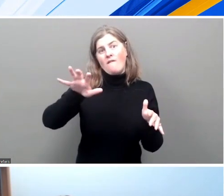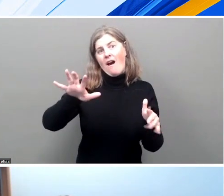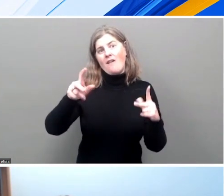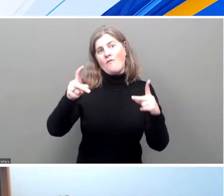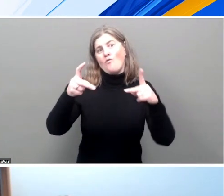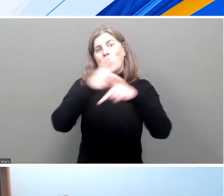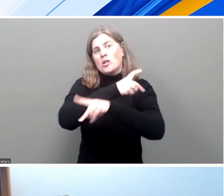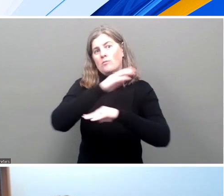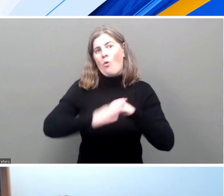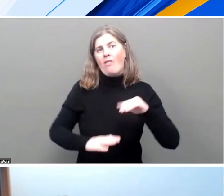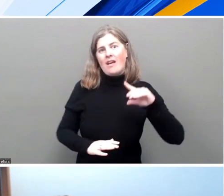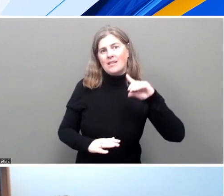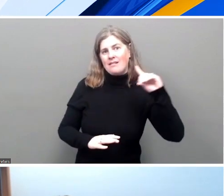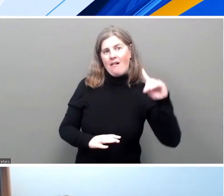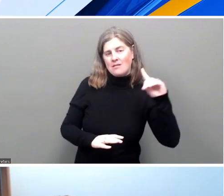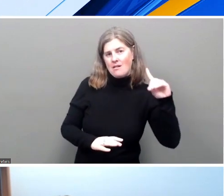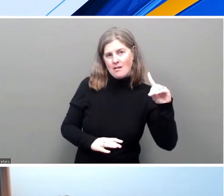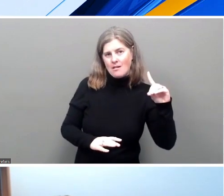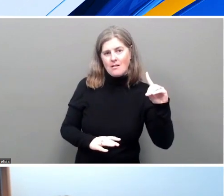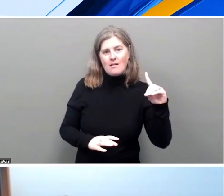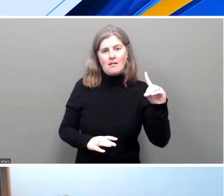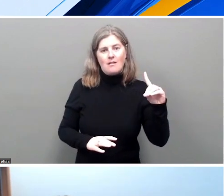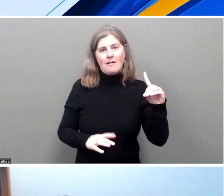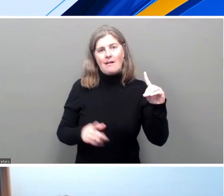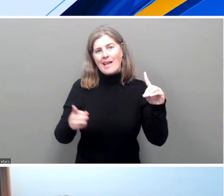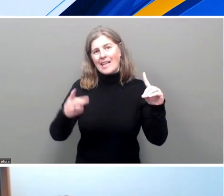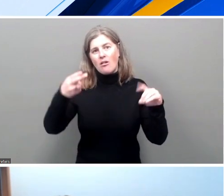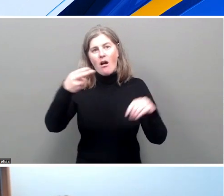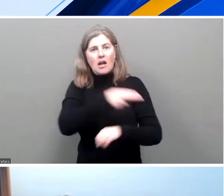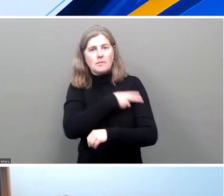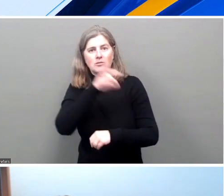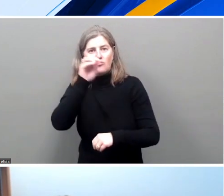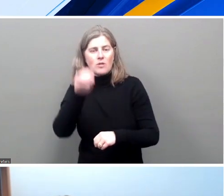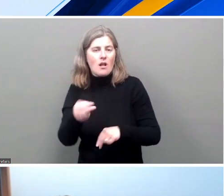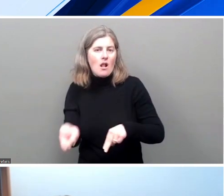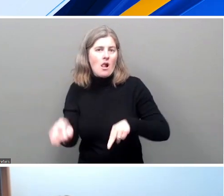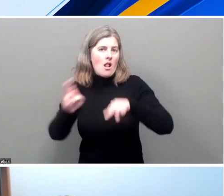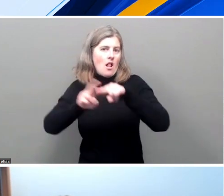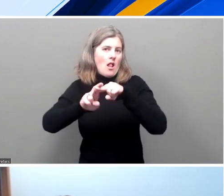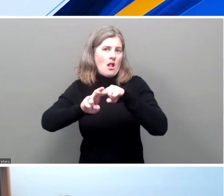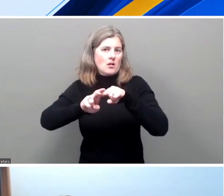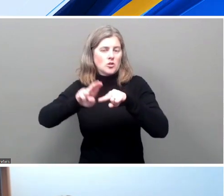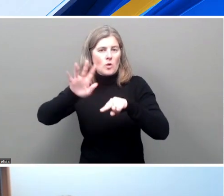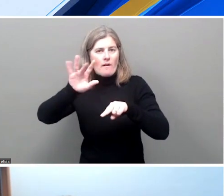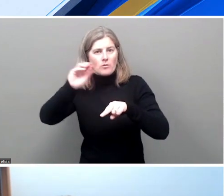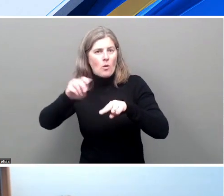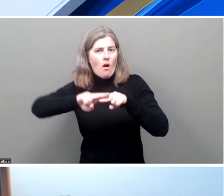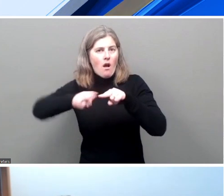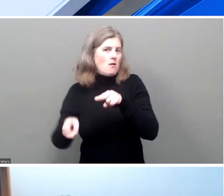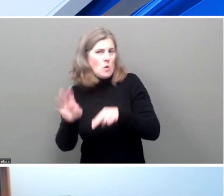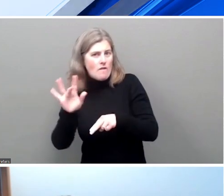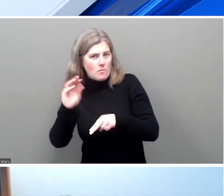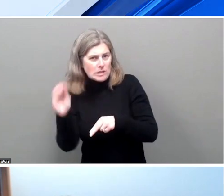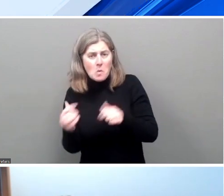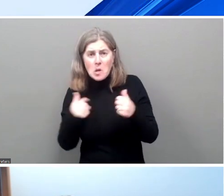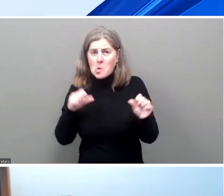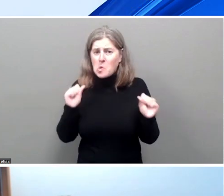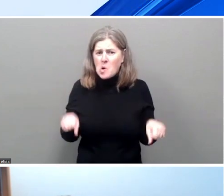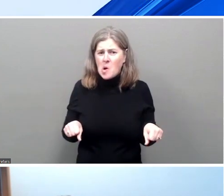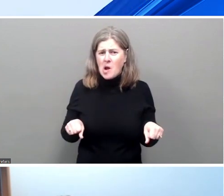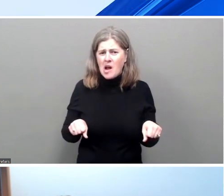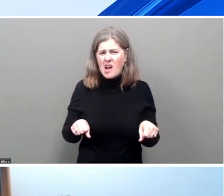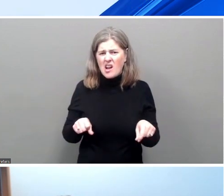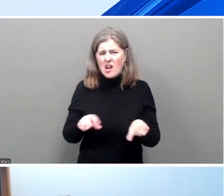as Delta and has a hospitalization rate that's 25% lower. We could do that, but it's a lot